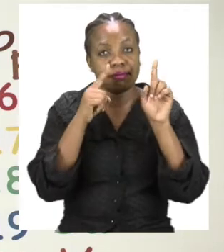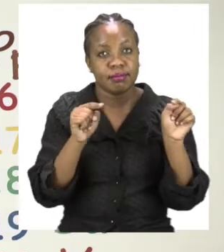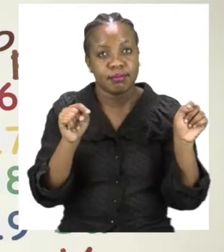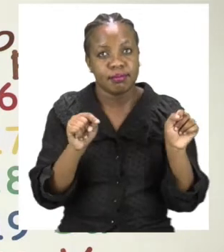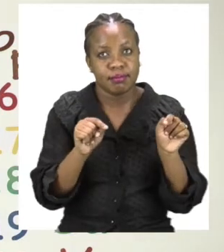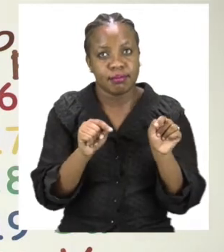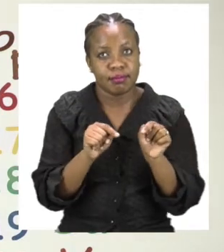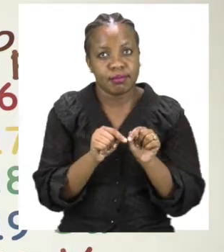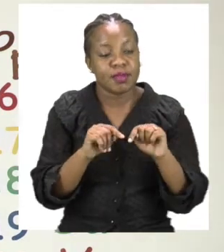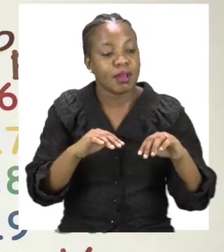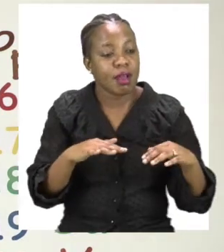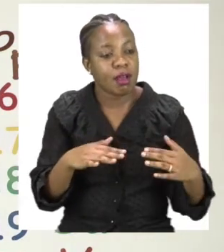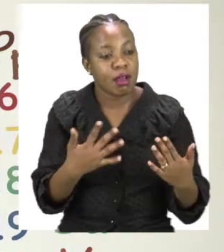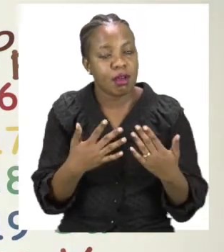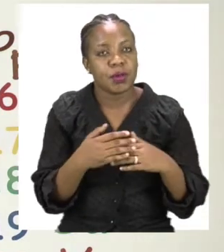3